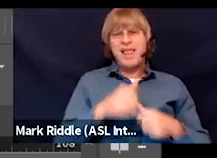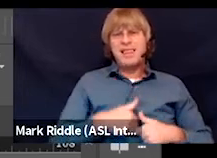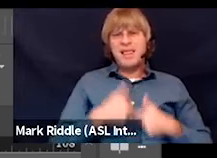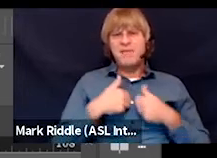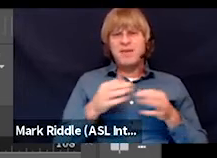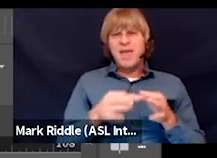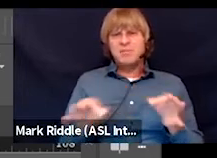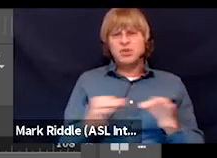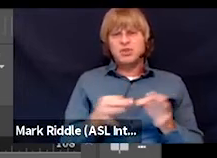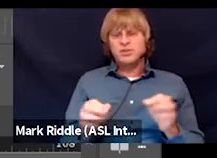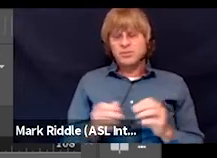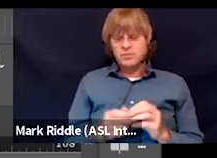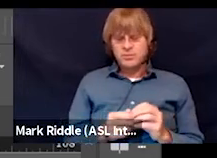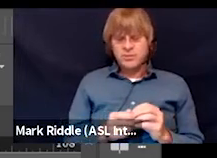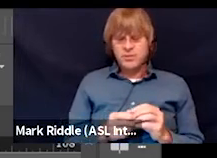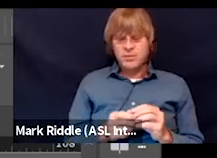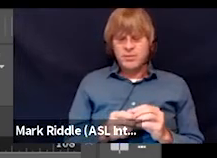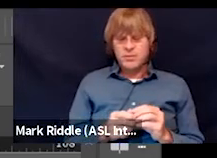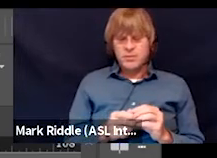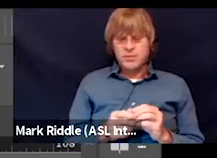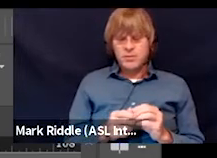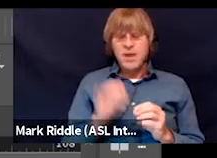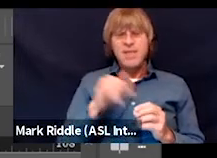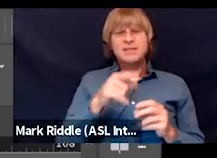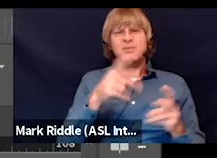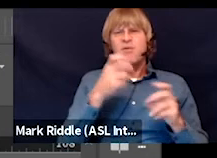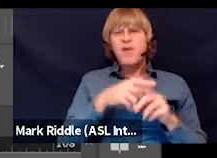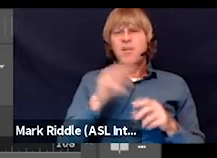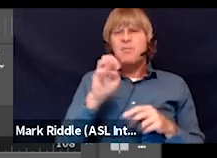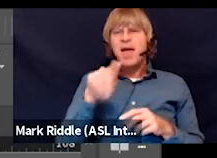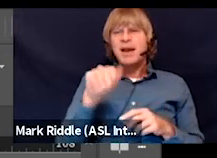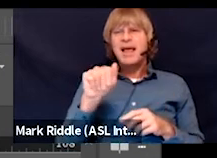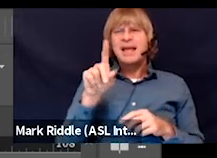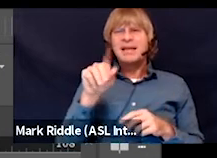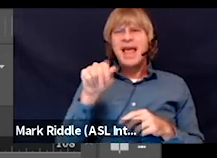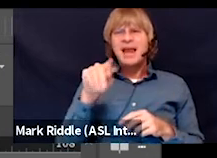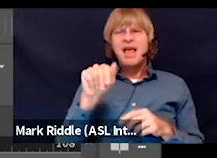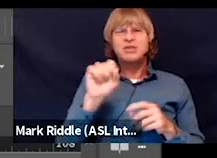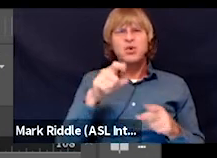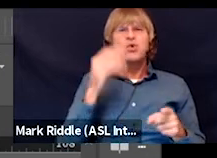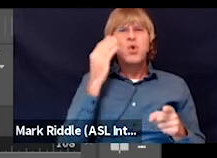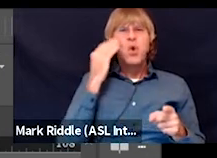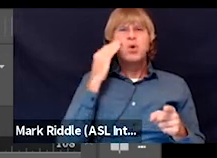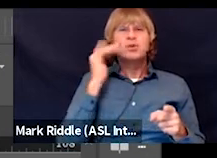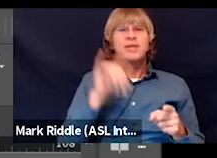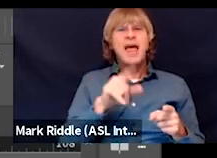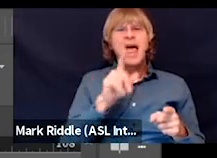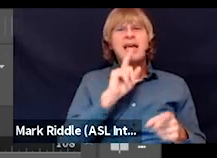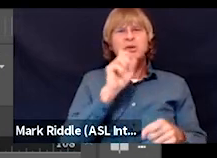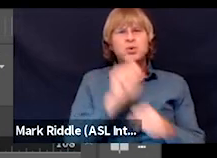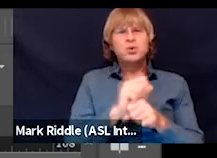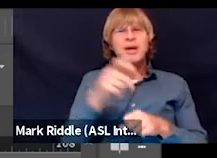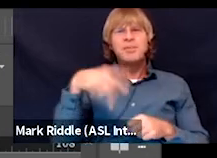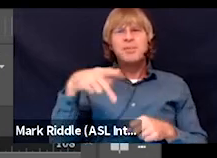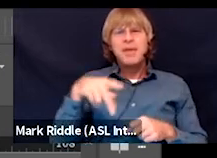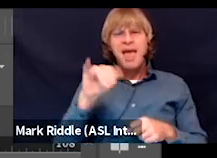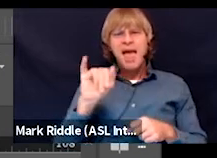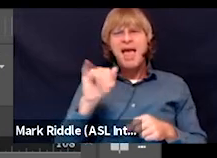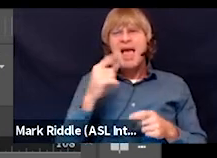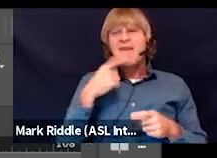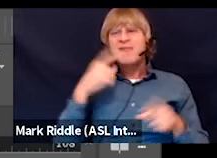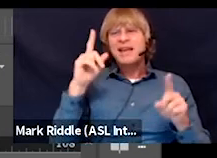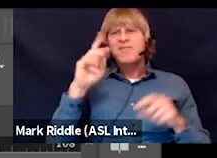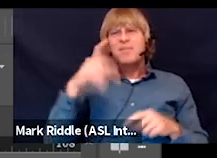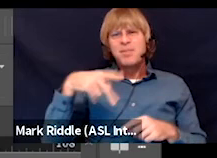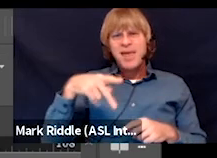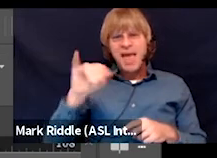caption. And it's pulling from metadata. So it knows the actual PPI, effective